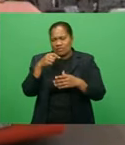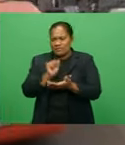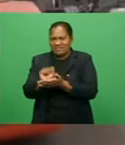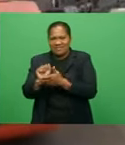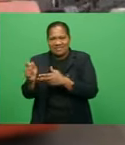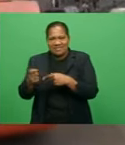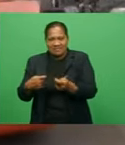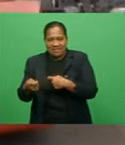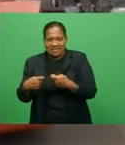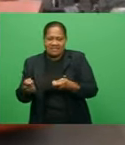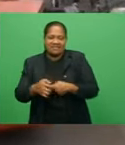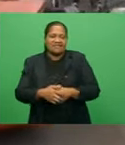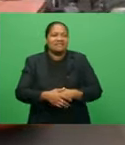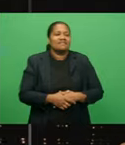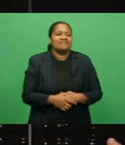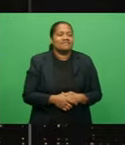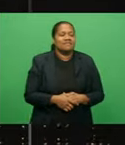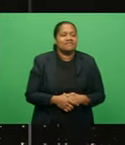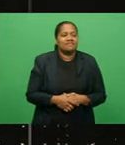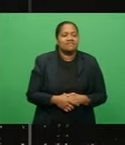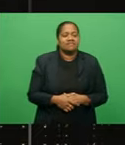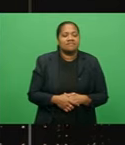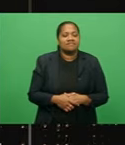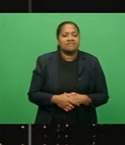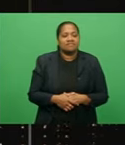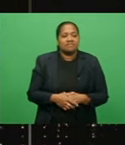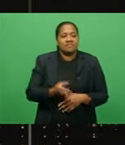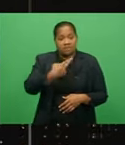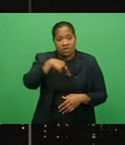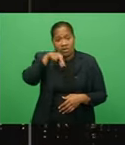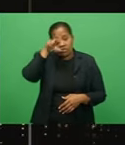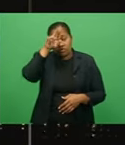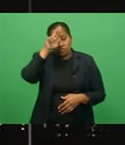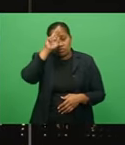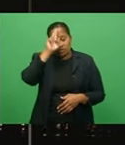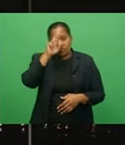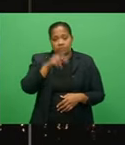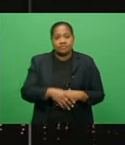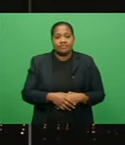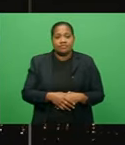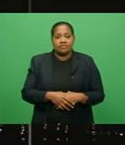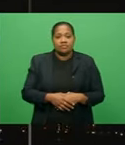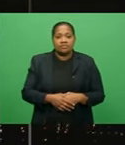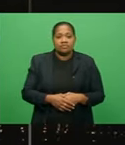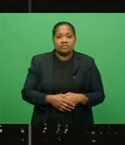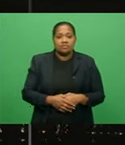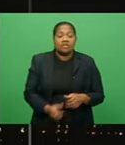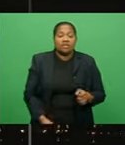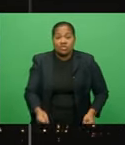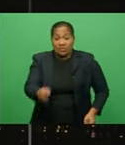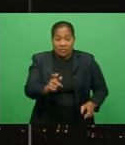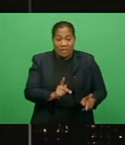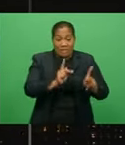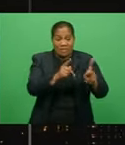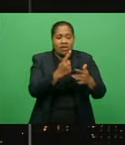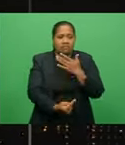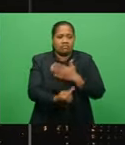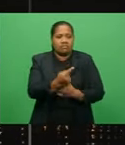Kritika Kumar, FBC News. Rata Sukuna Park in the heart of Suva City will get a makeover to provide more